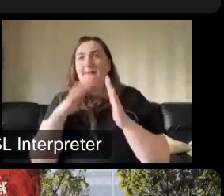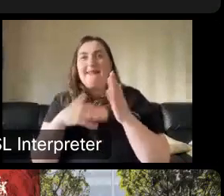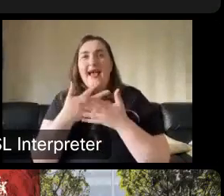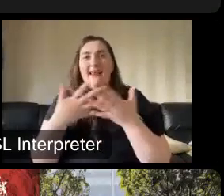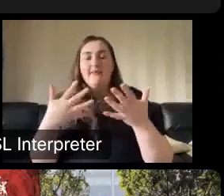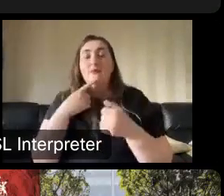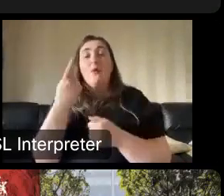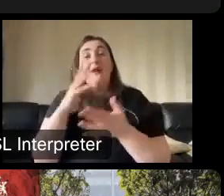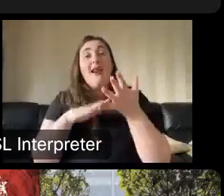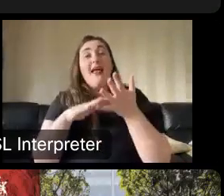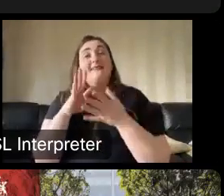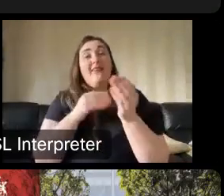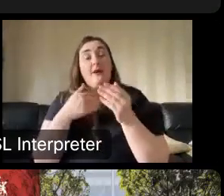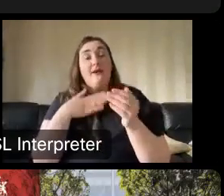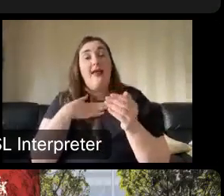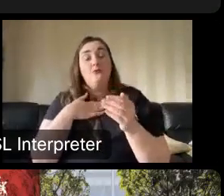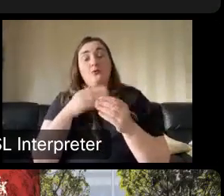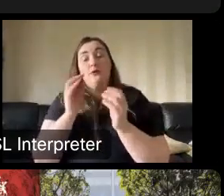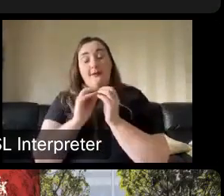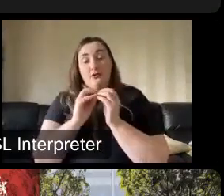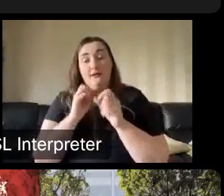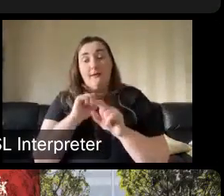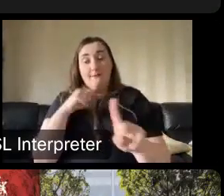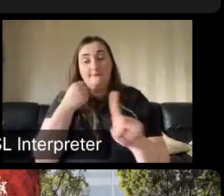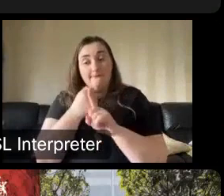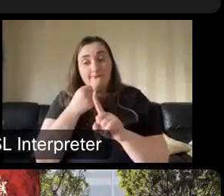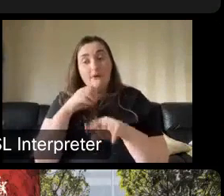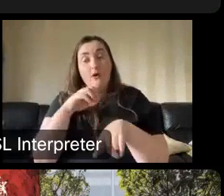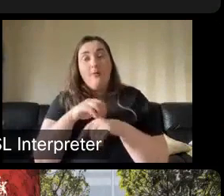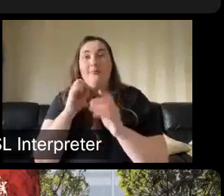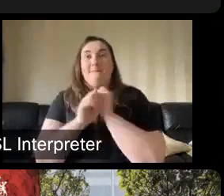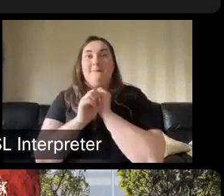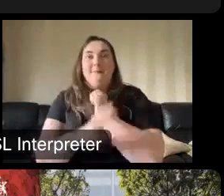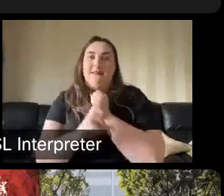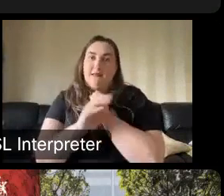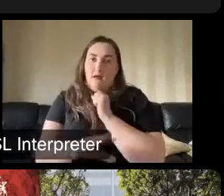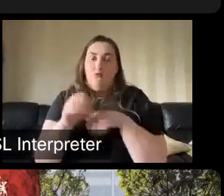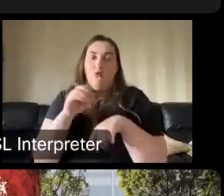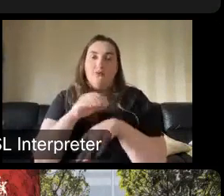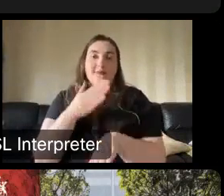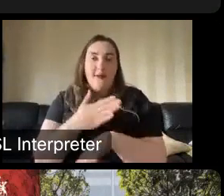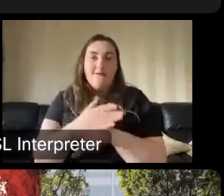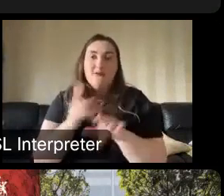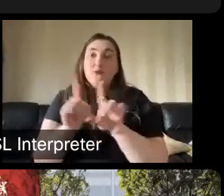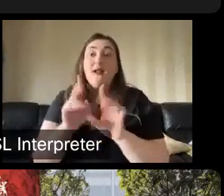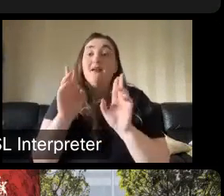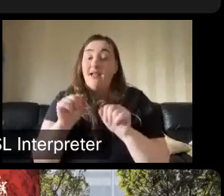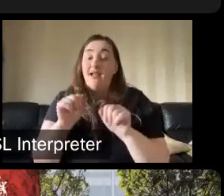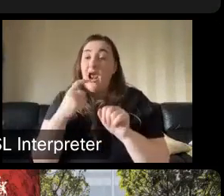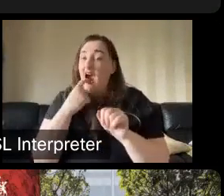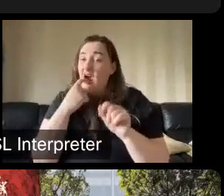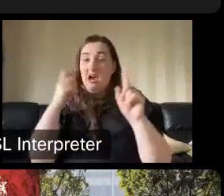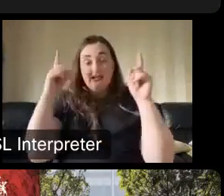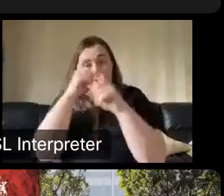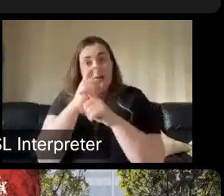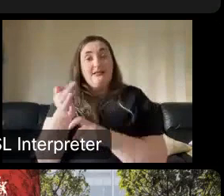thing I'd like to chat to you about is like the impact of the media on staff as well. That can be very difficult when there's